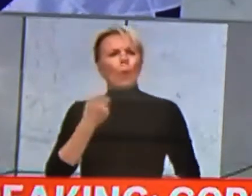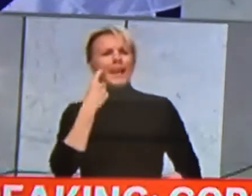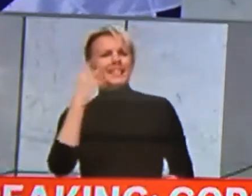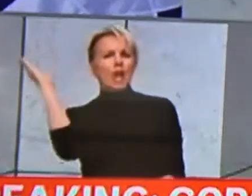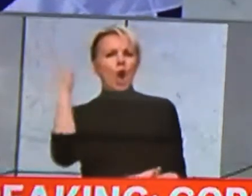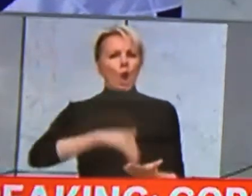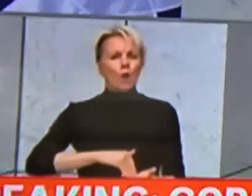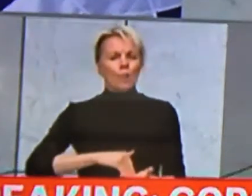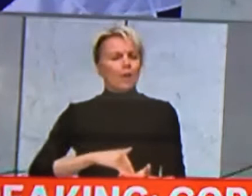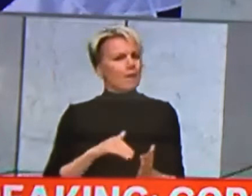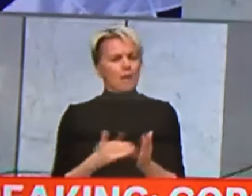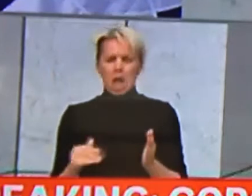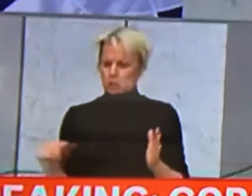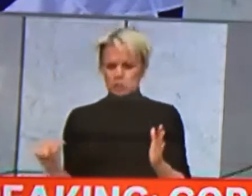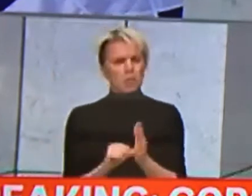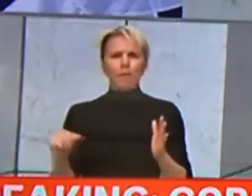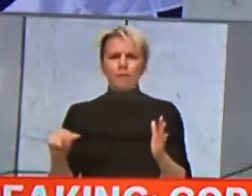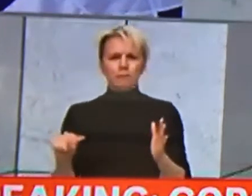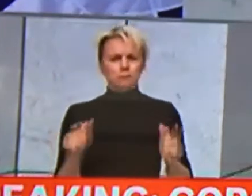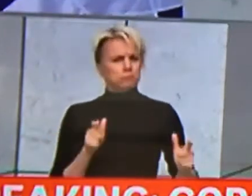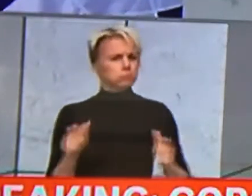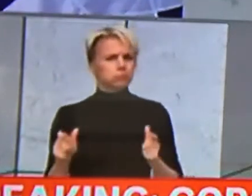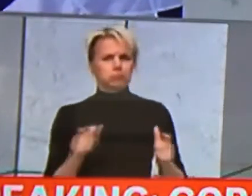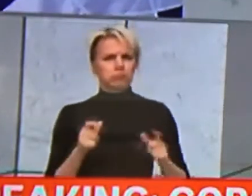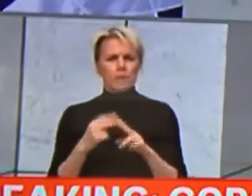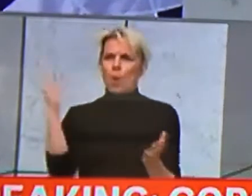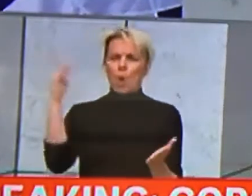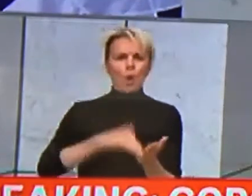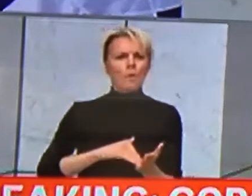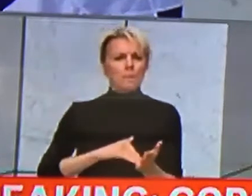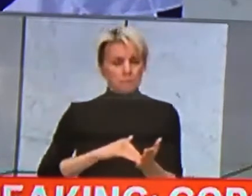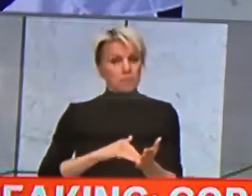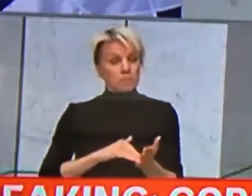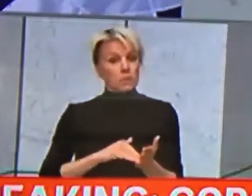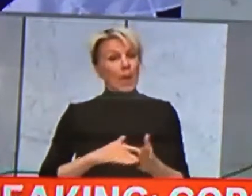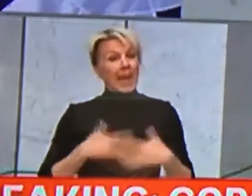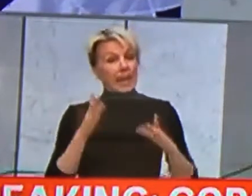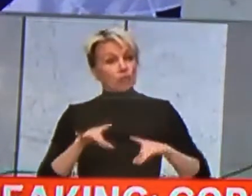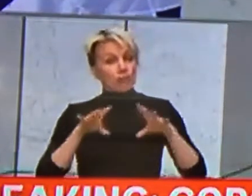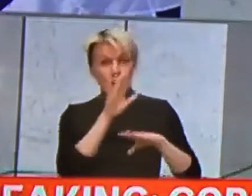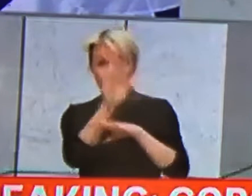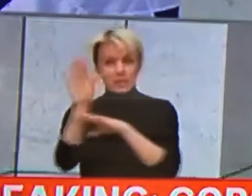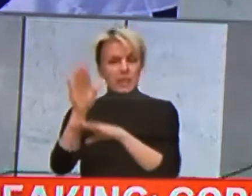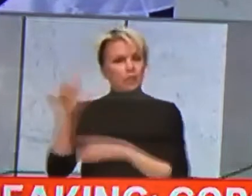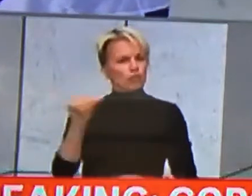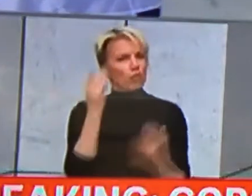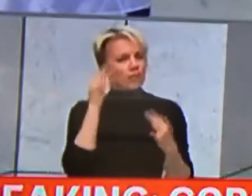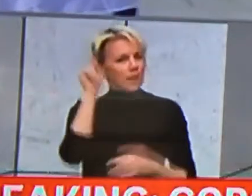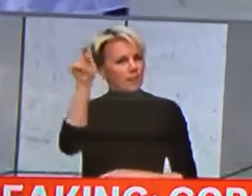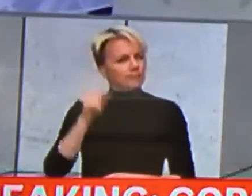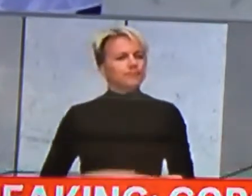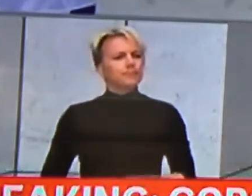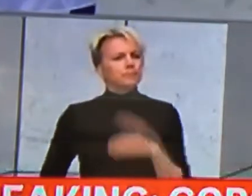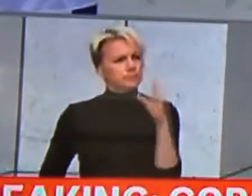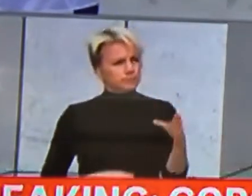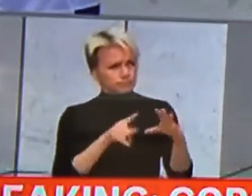getting a lot tougher and it's getting a lot stricter. And so I'm sure Australians will consider that depending on where they are in the world today. Yep. So how much